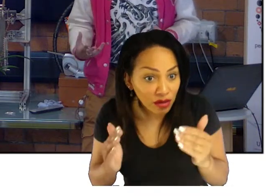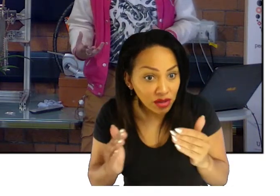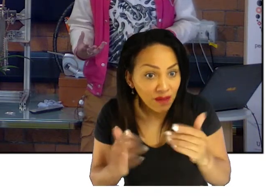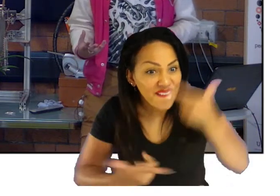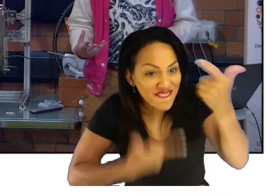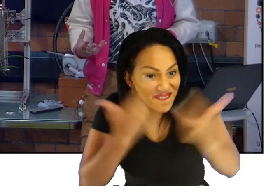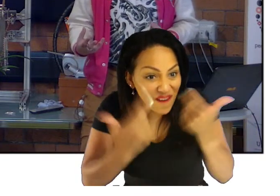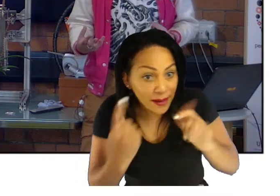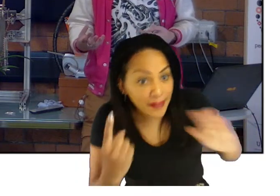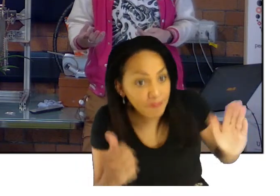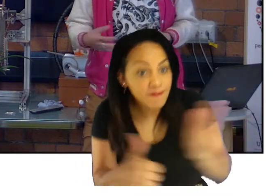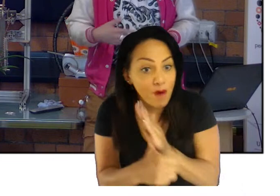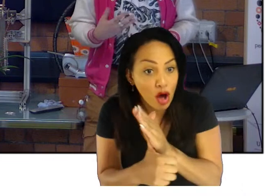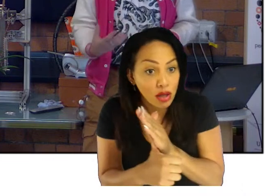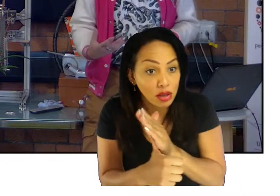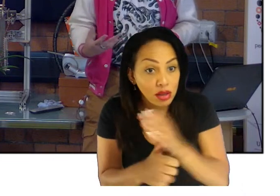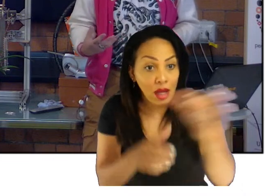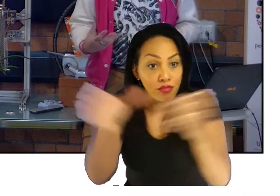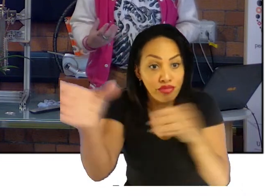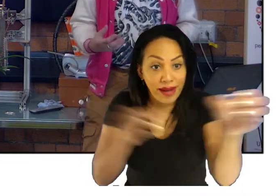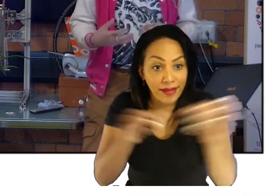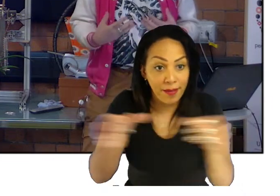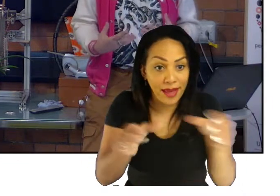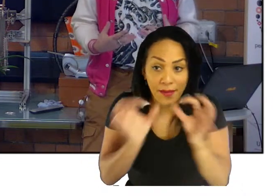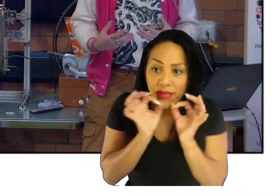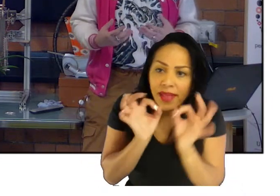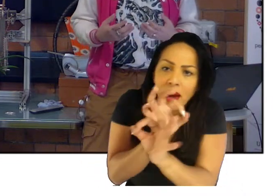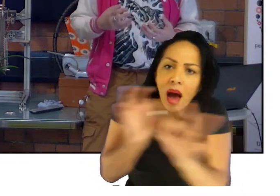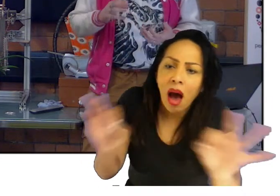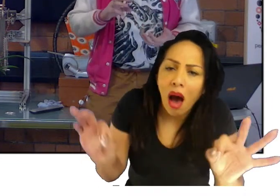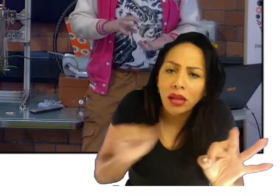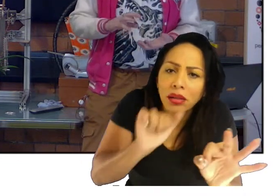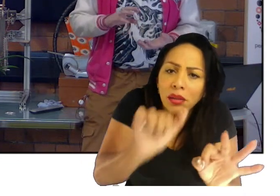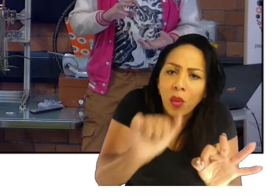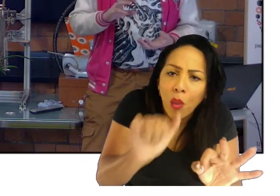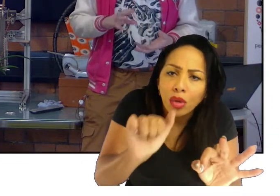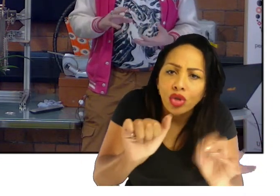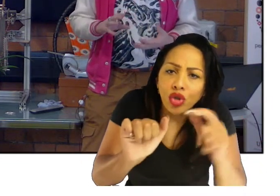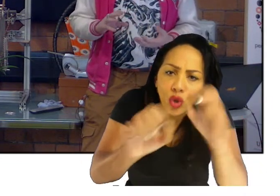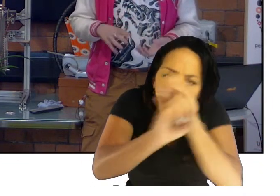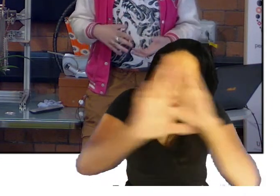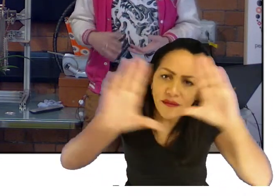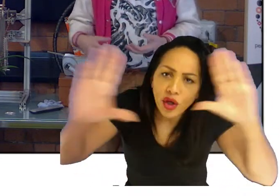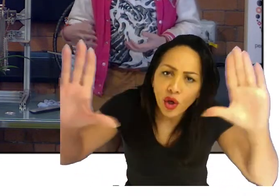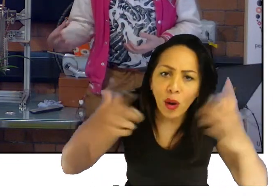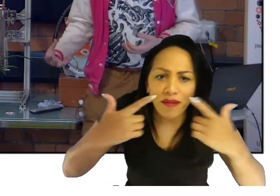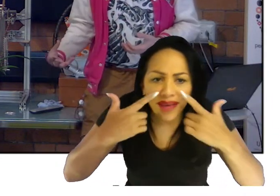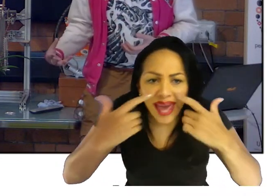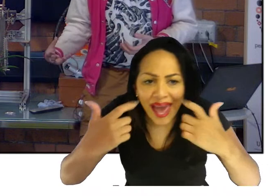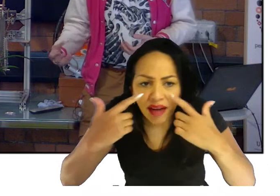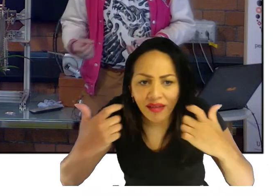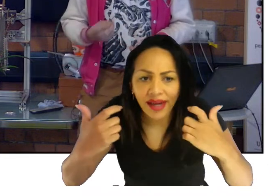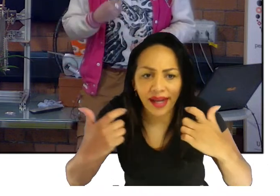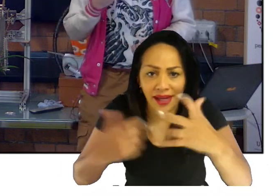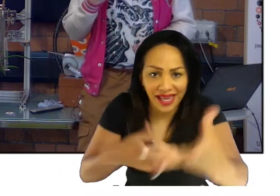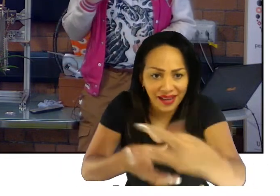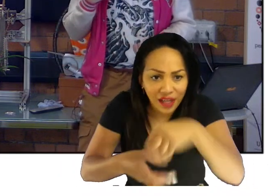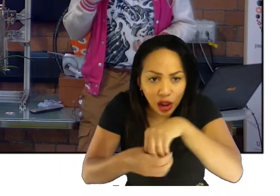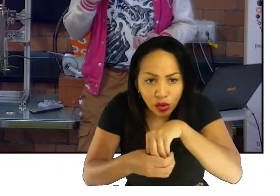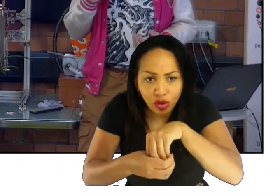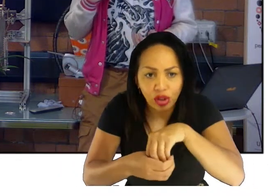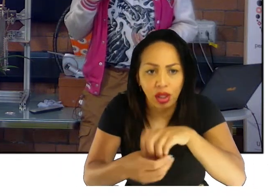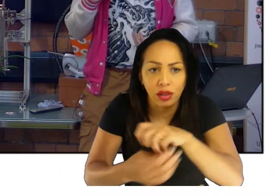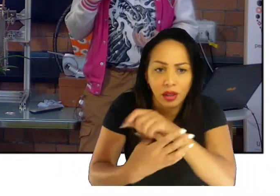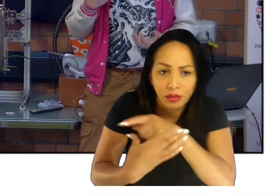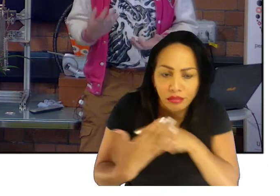to them. And then when you are designing your process, when you're designing how you are going to work with these people,